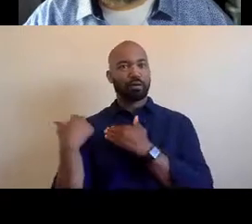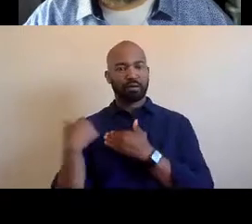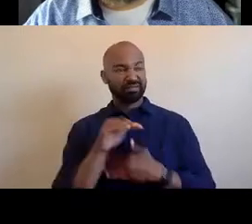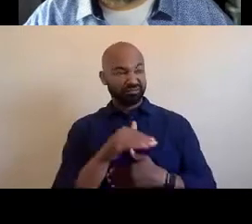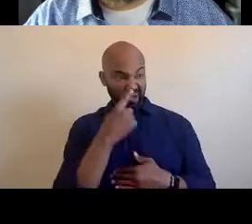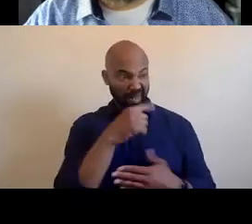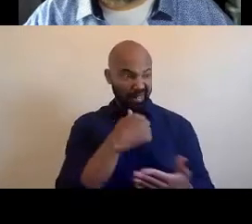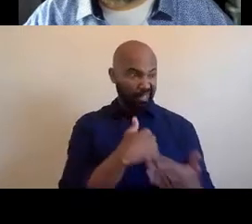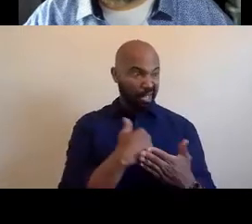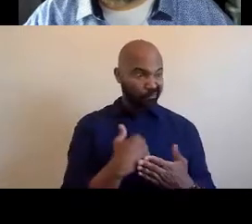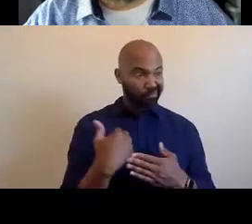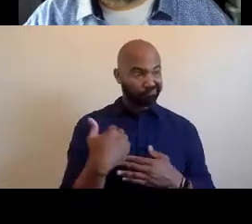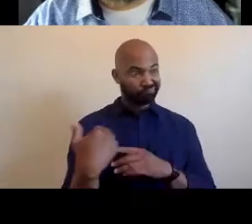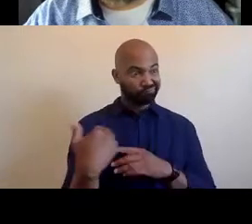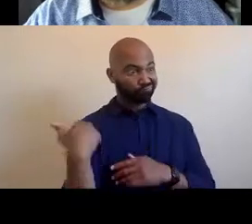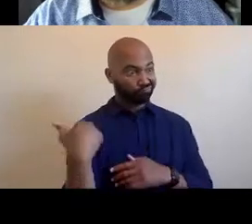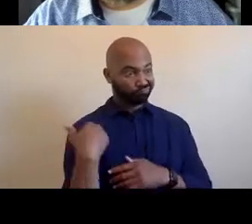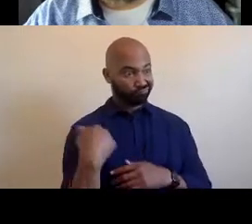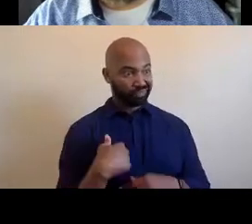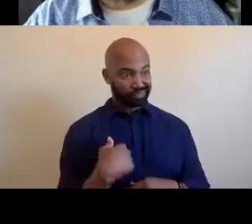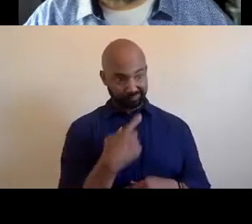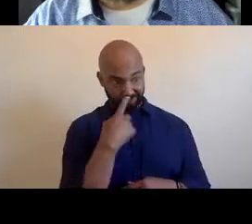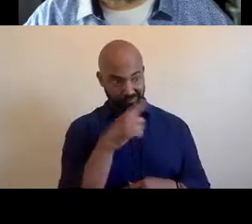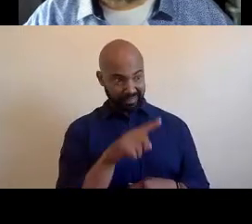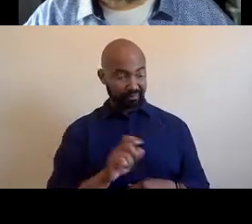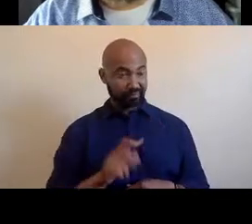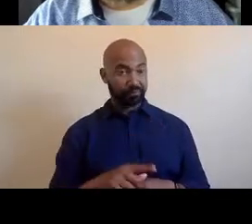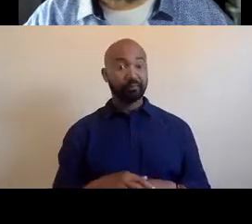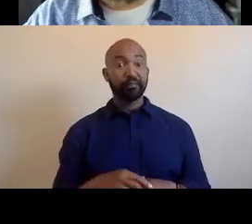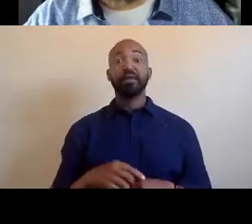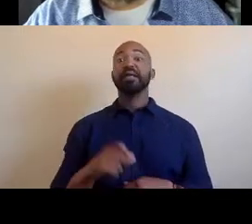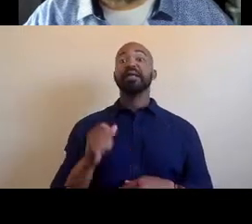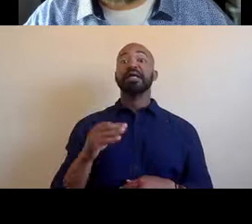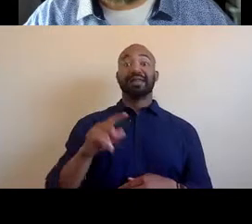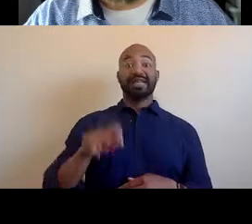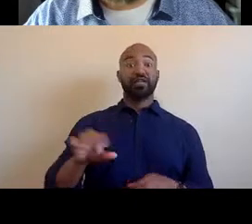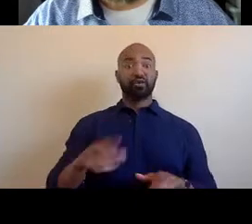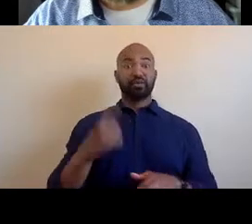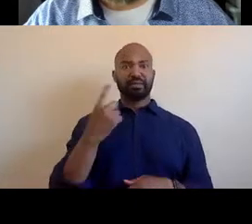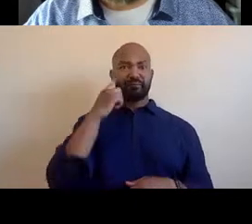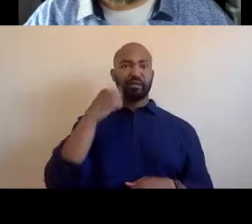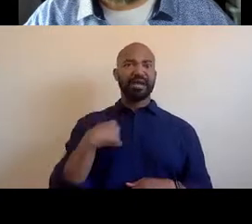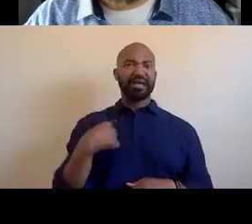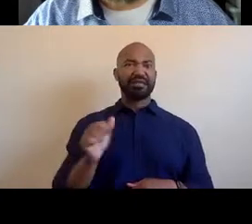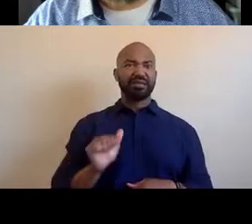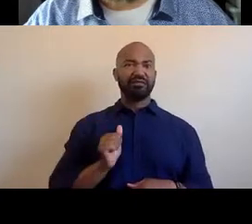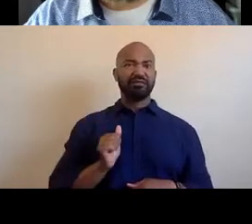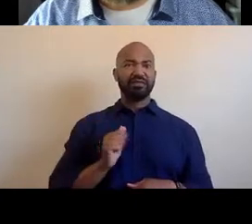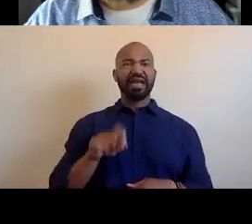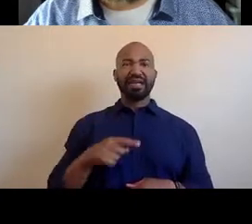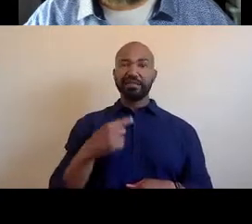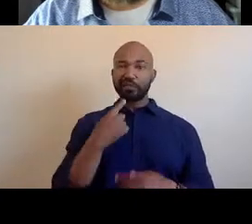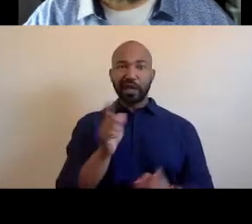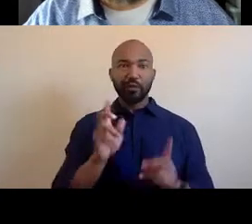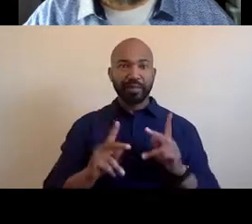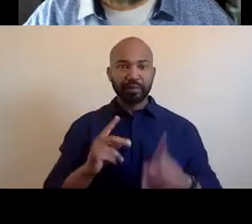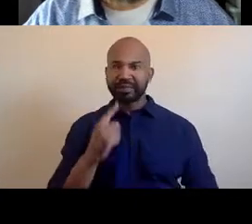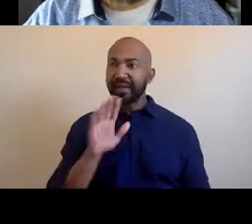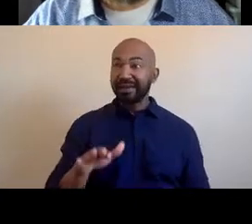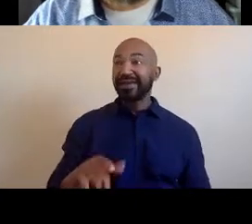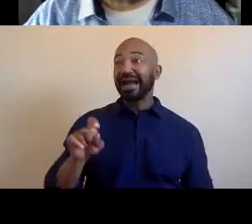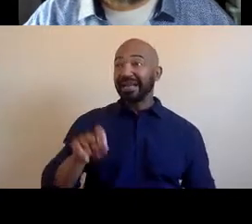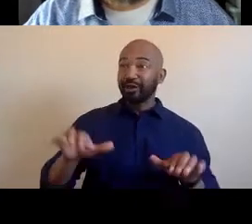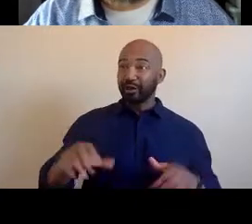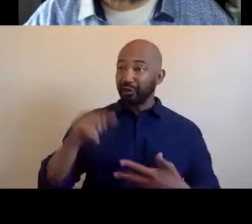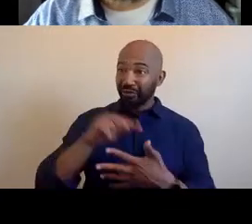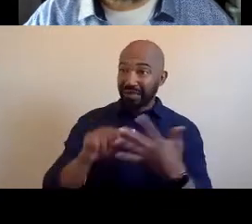for me, when I need to do something, I'll start telling people and I'll be like, I have to do this. So I'm telling you this because I need to be